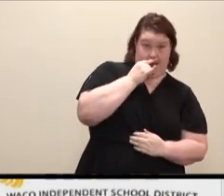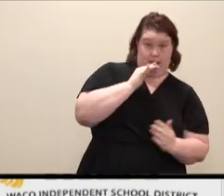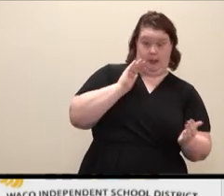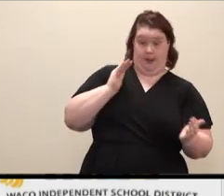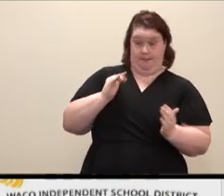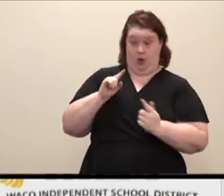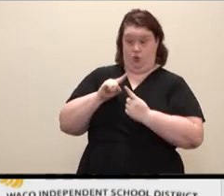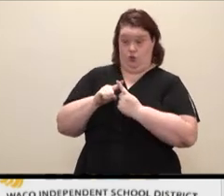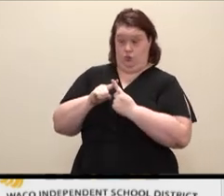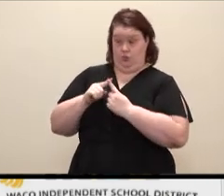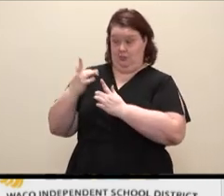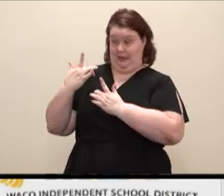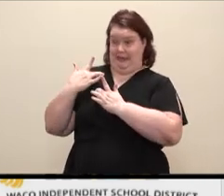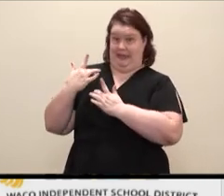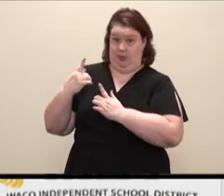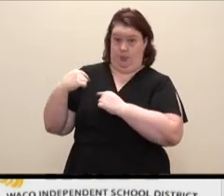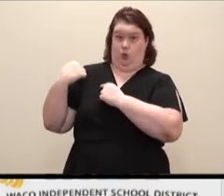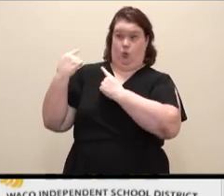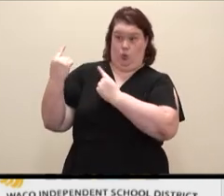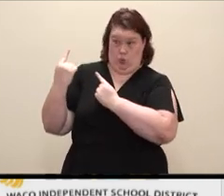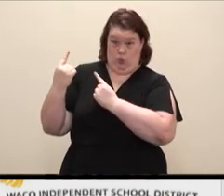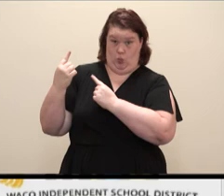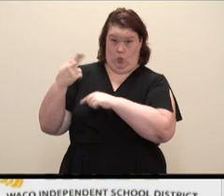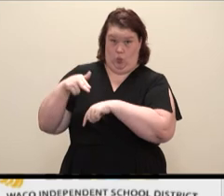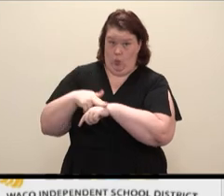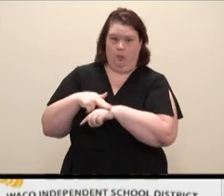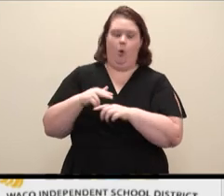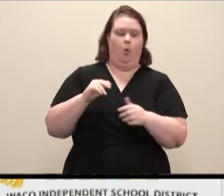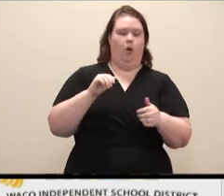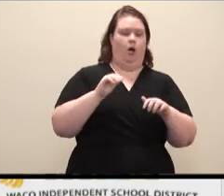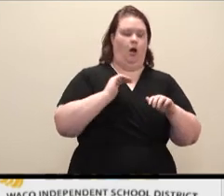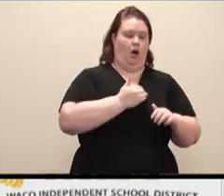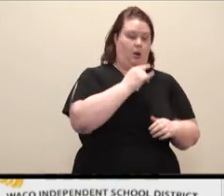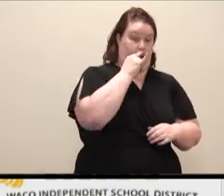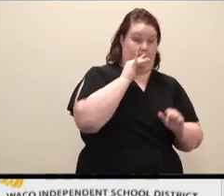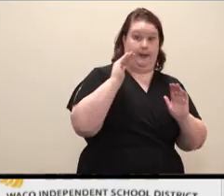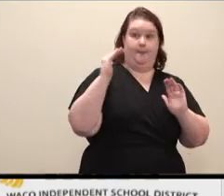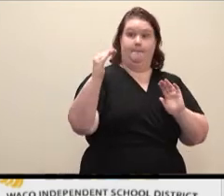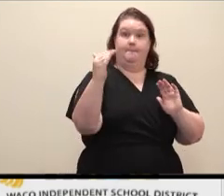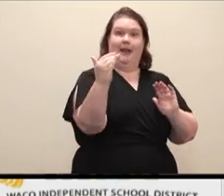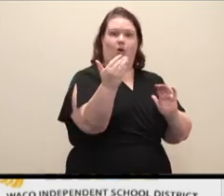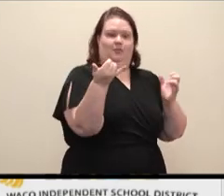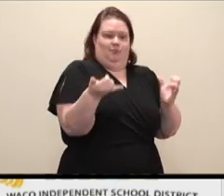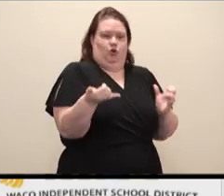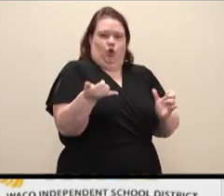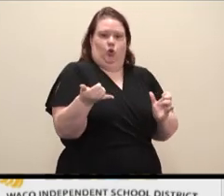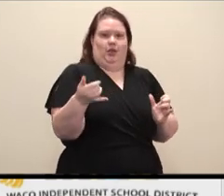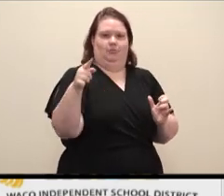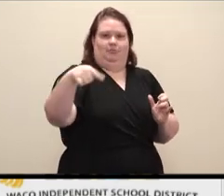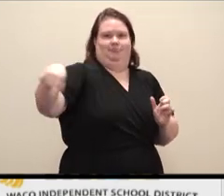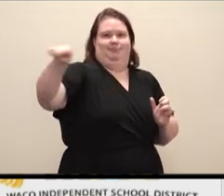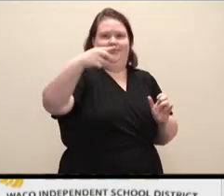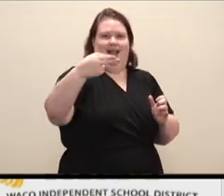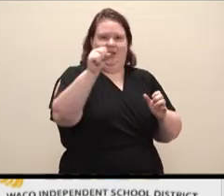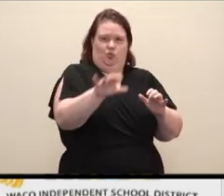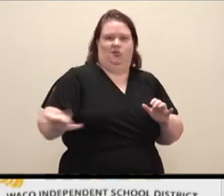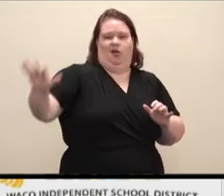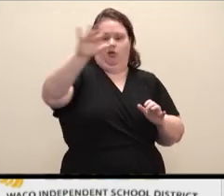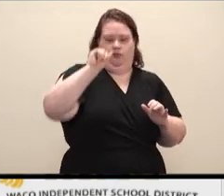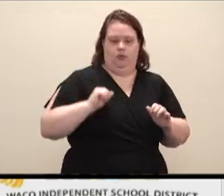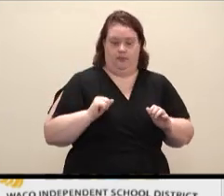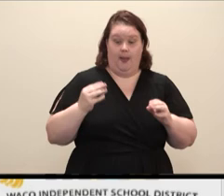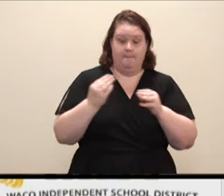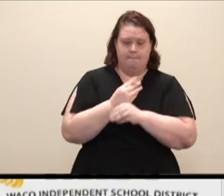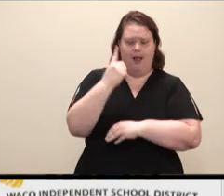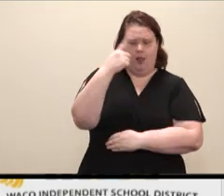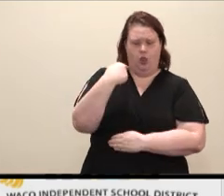kids compared to other kids nationally right now. So then there's the math. The math looks a little bit better.